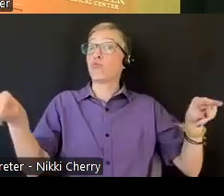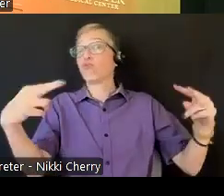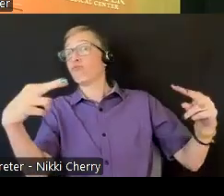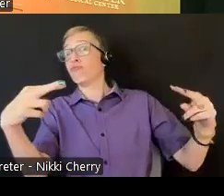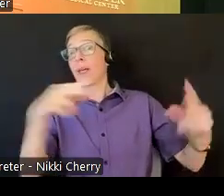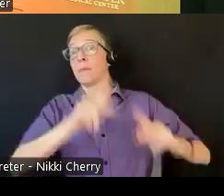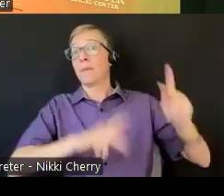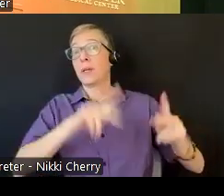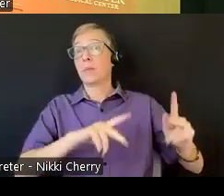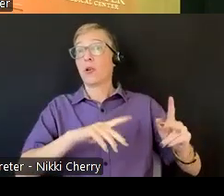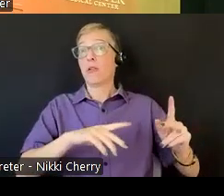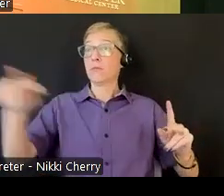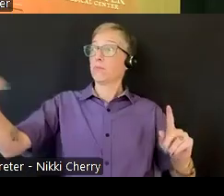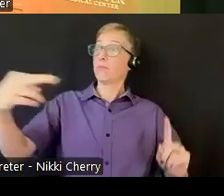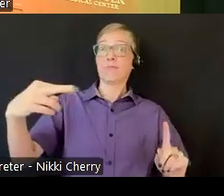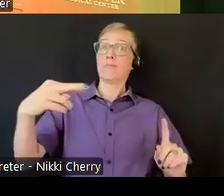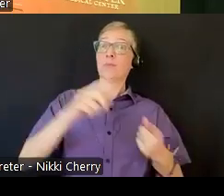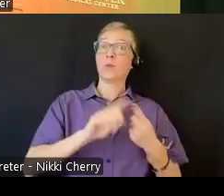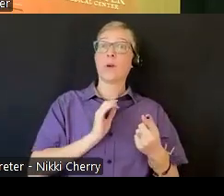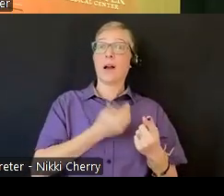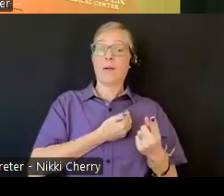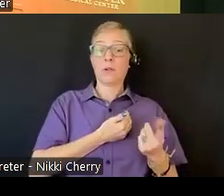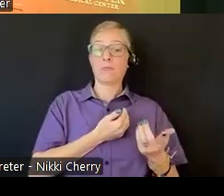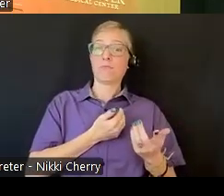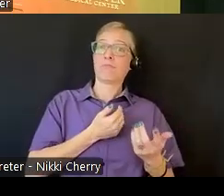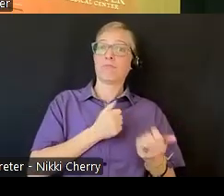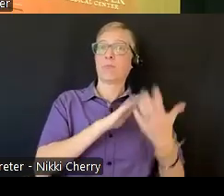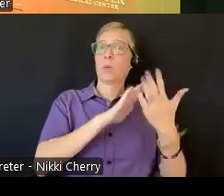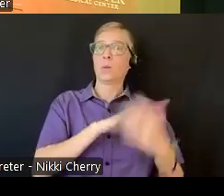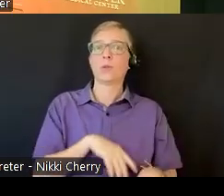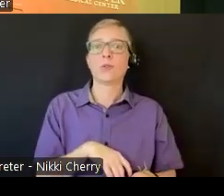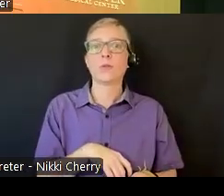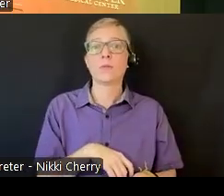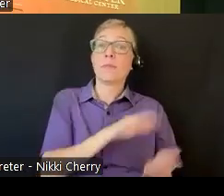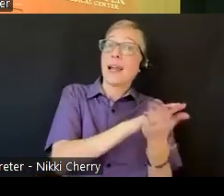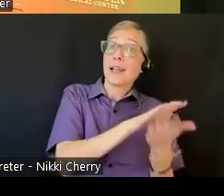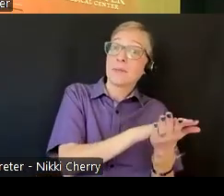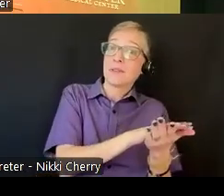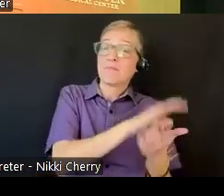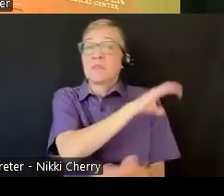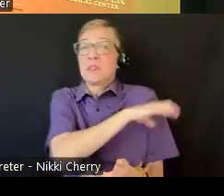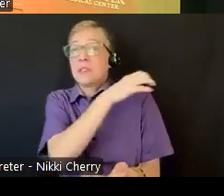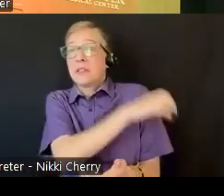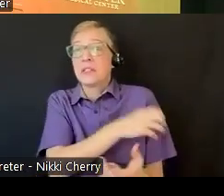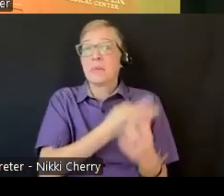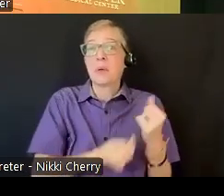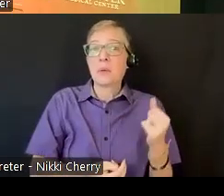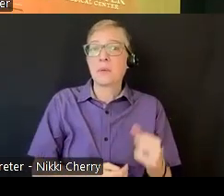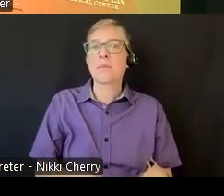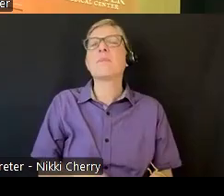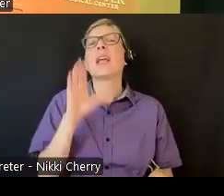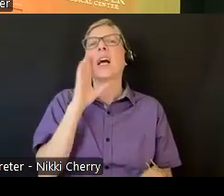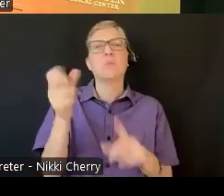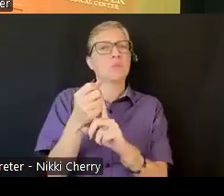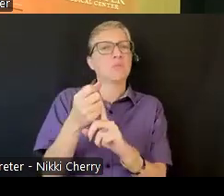Center, and also for what we do academically and clinically, and that's explained by what I'm about to update you